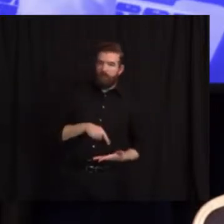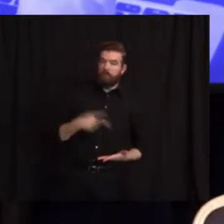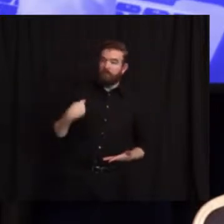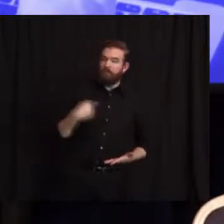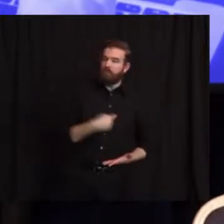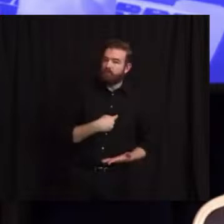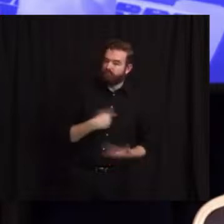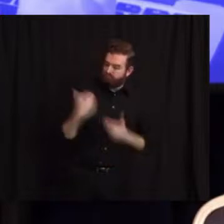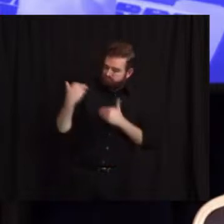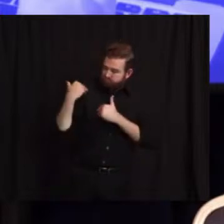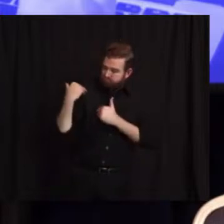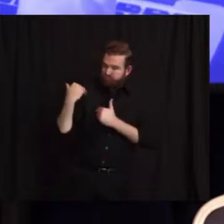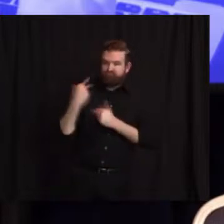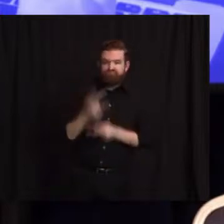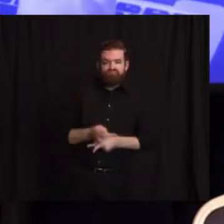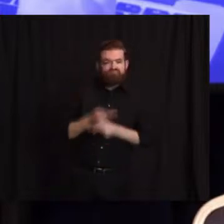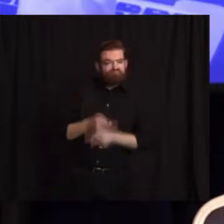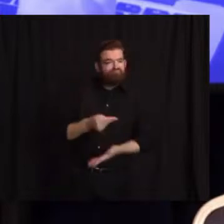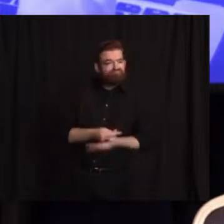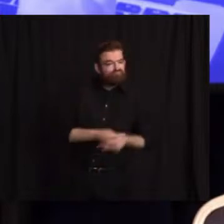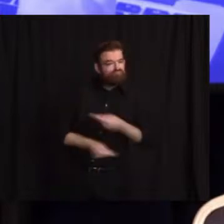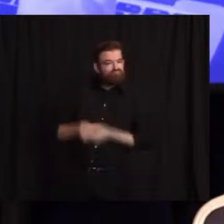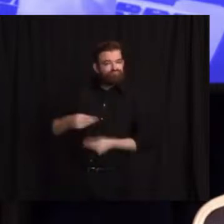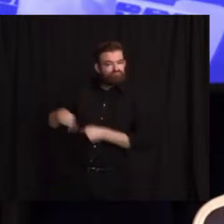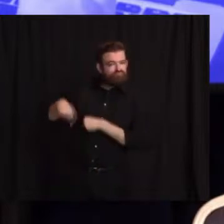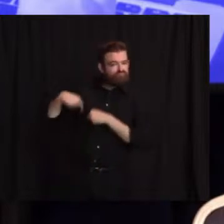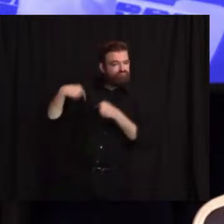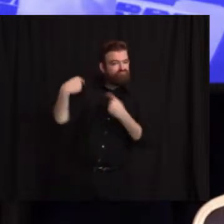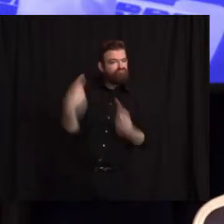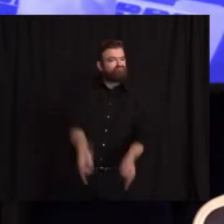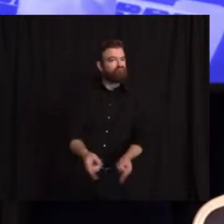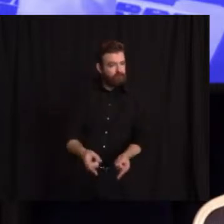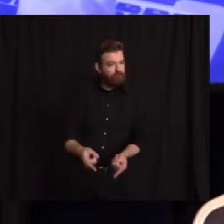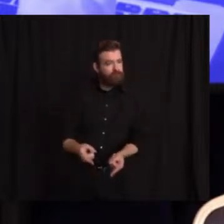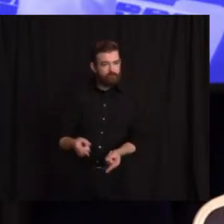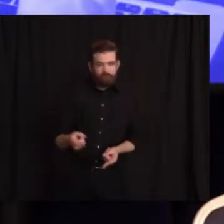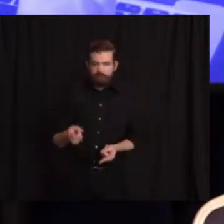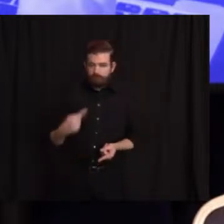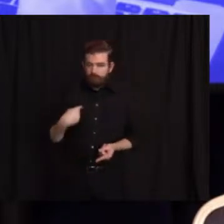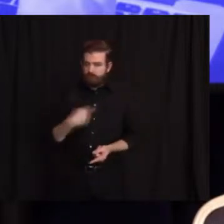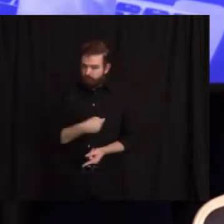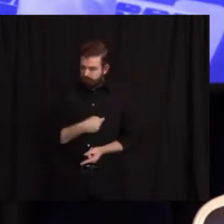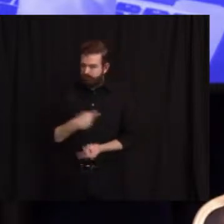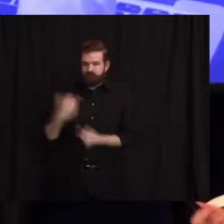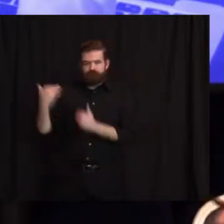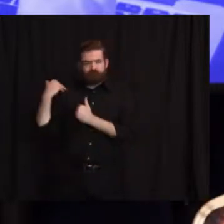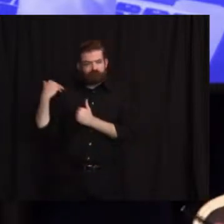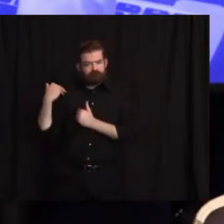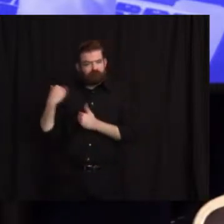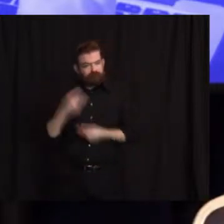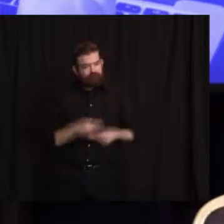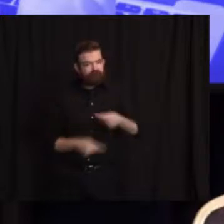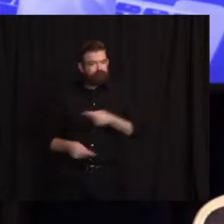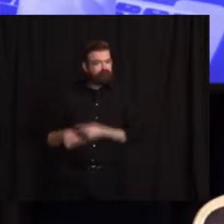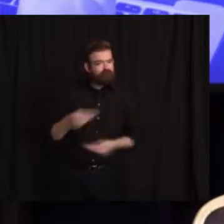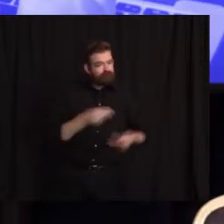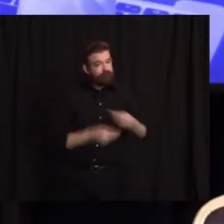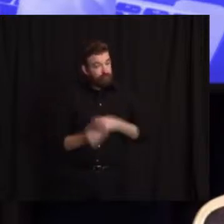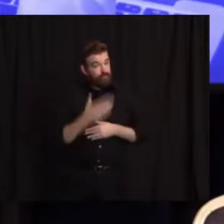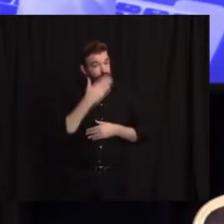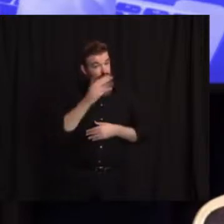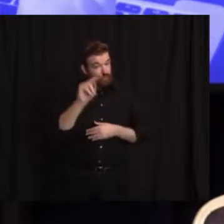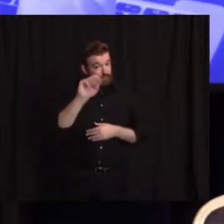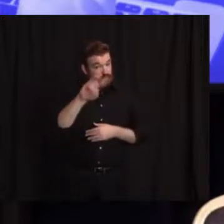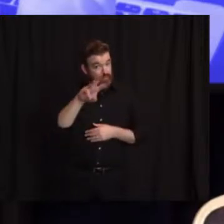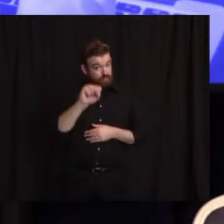since coming in January. So, that is good news for us, but clearly we are facing, as I said,